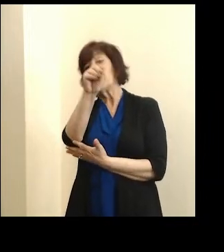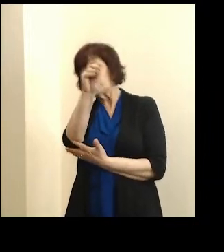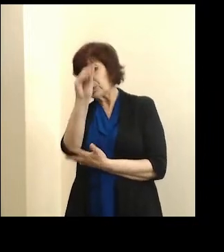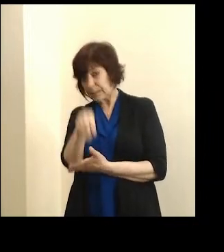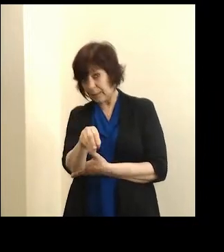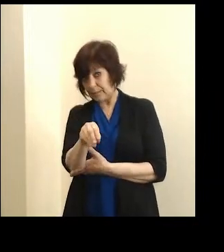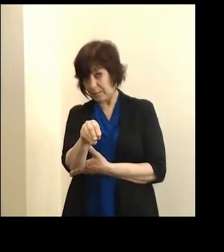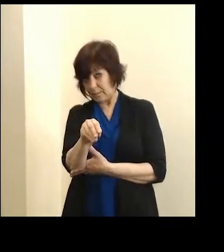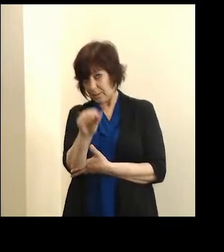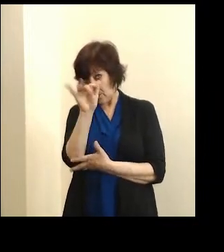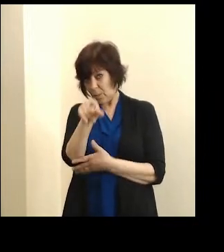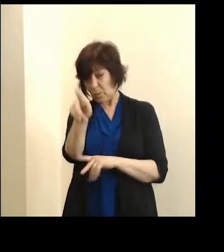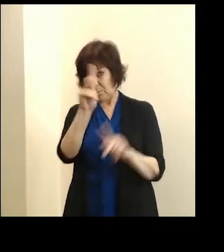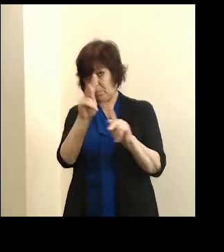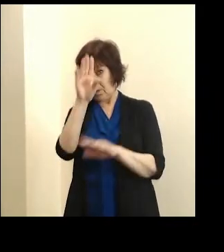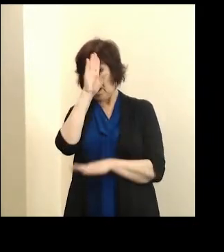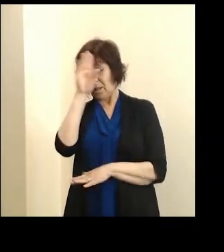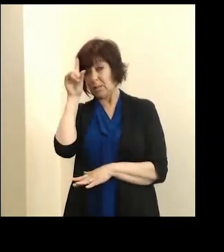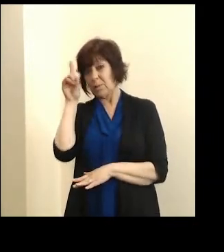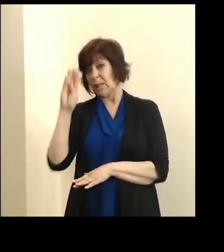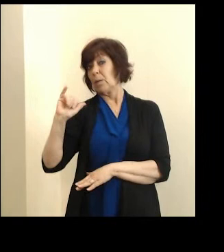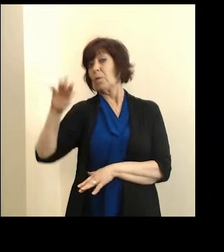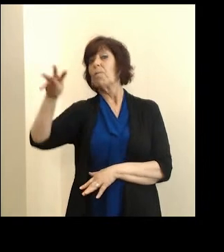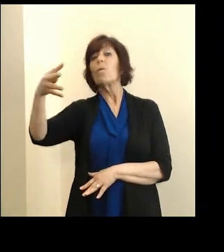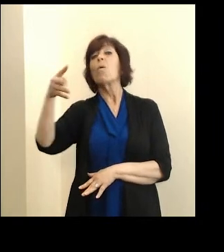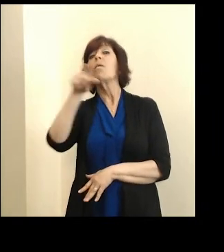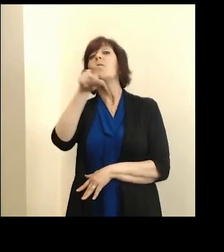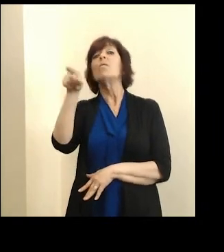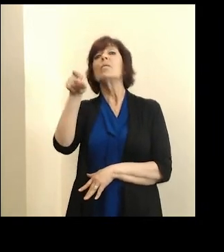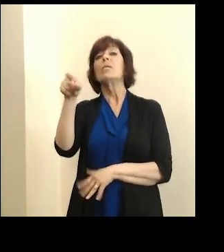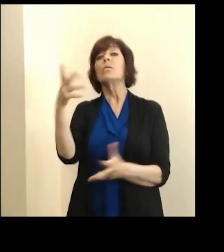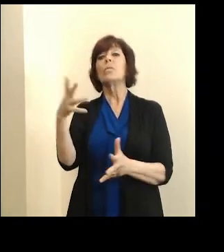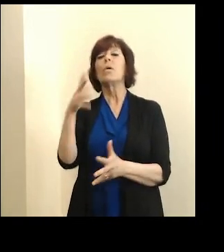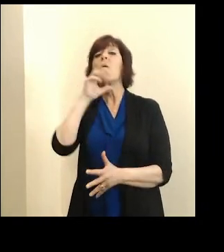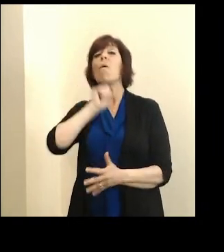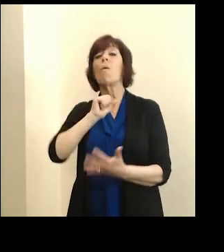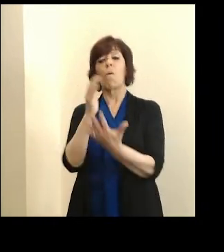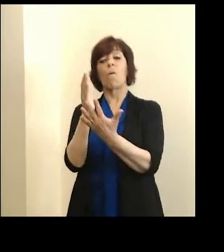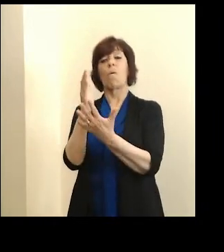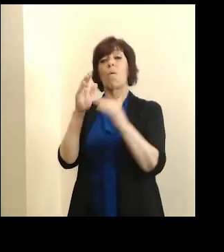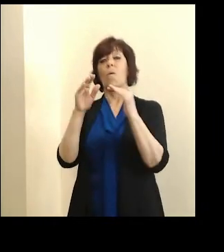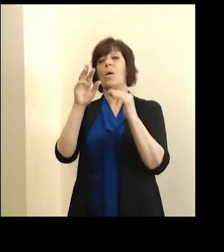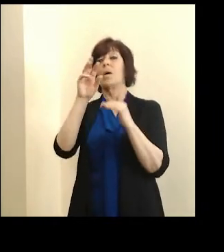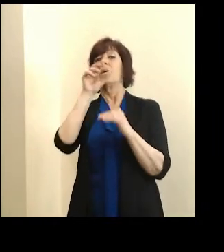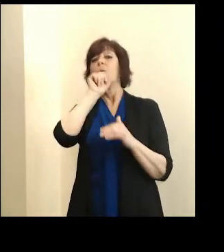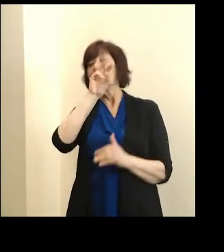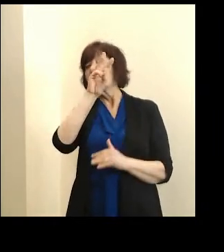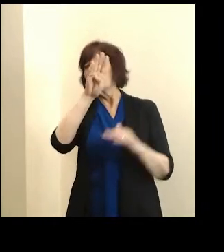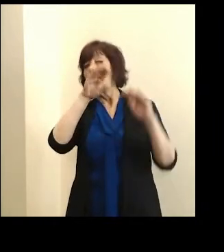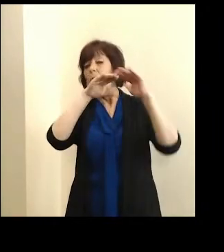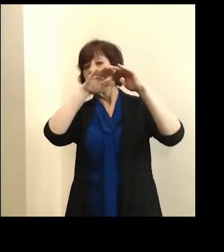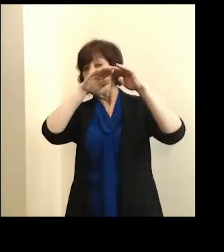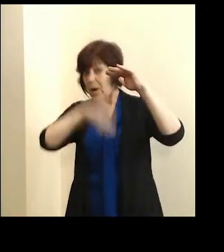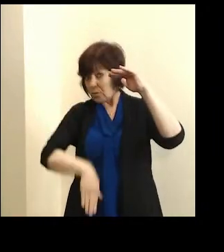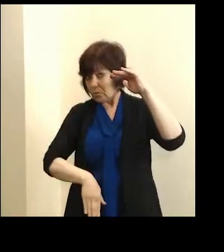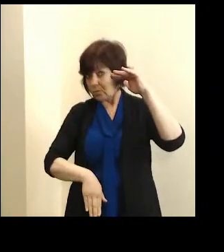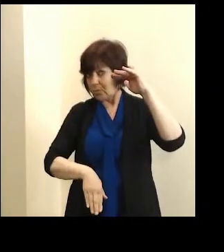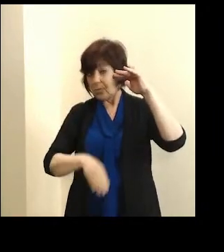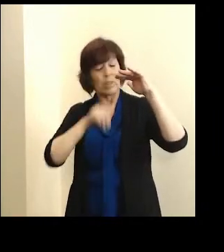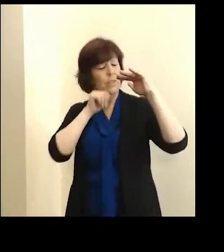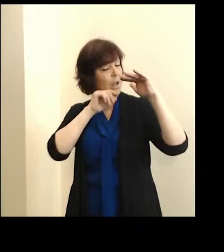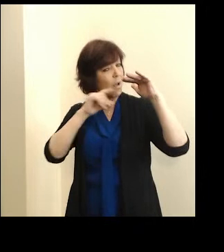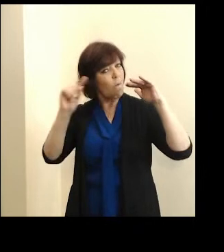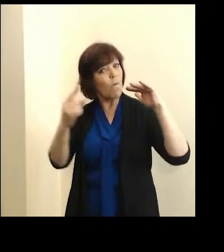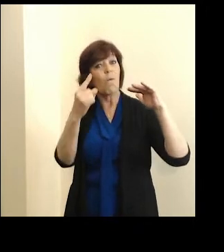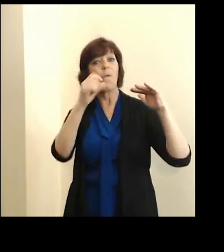of those that are hospitalized in April 4th were age 64 and under. So it's not just